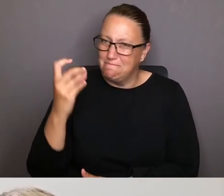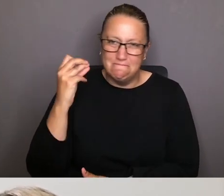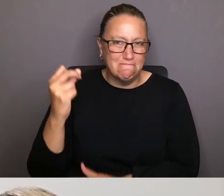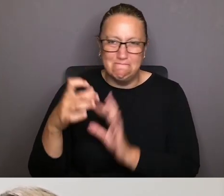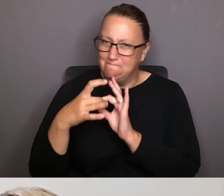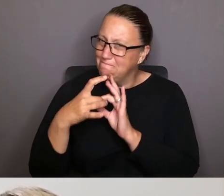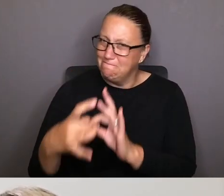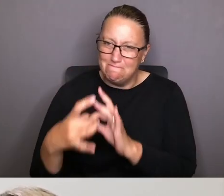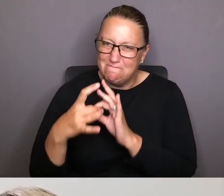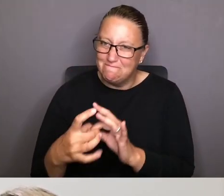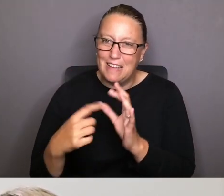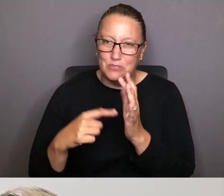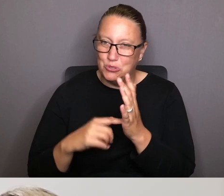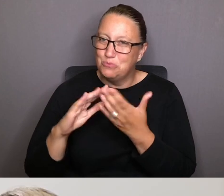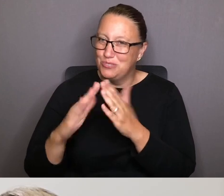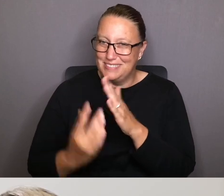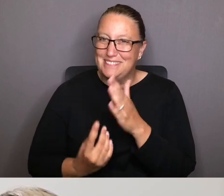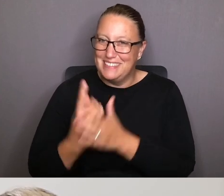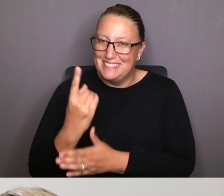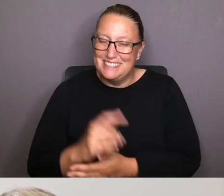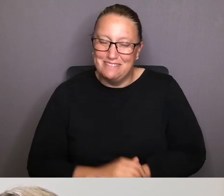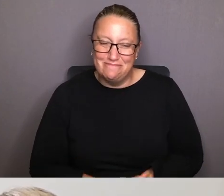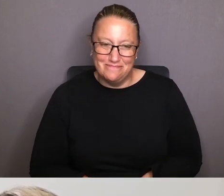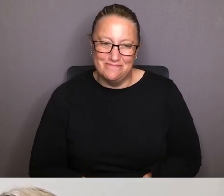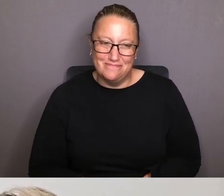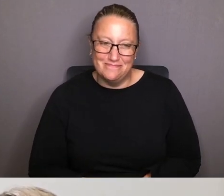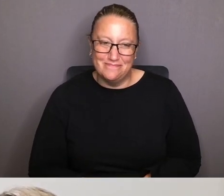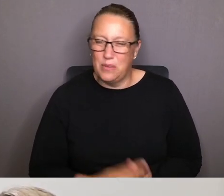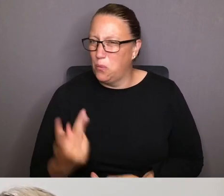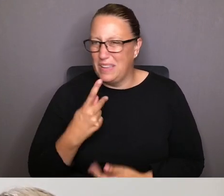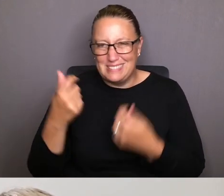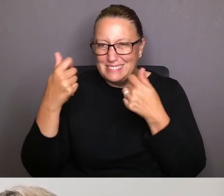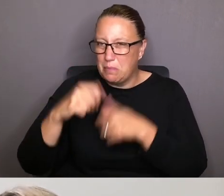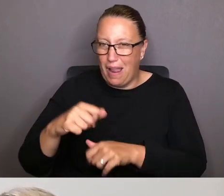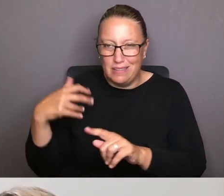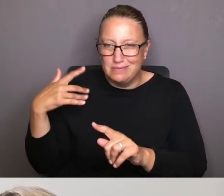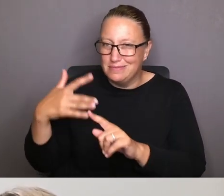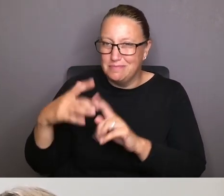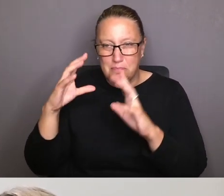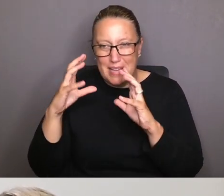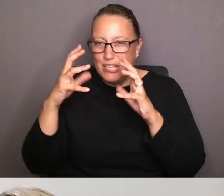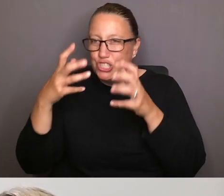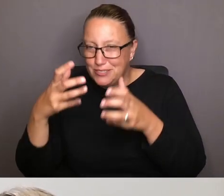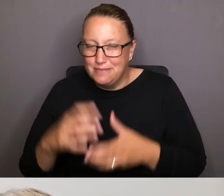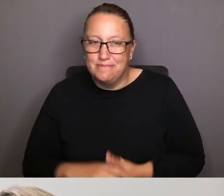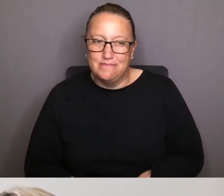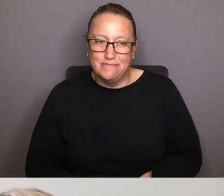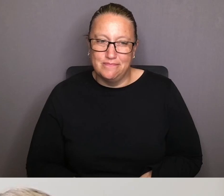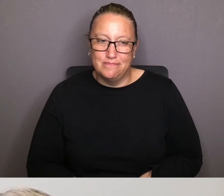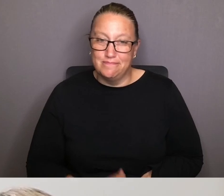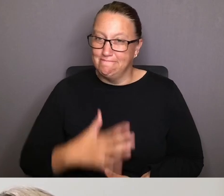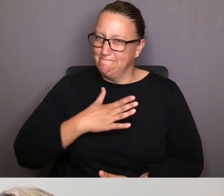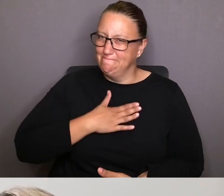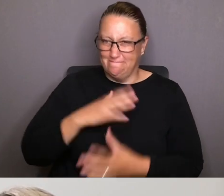event and we just clicked straight away because we had such similar passions, mine being like women's